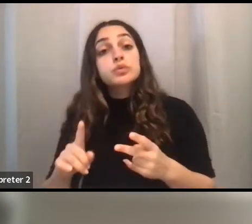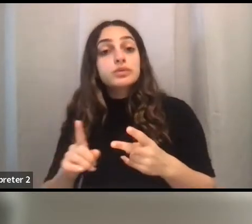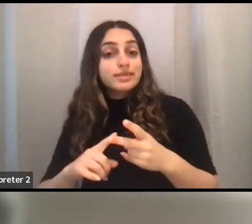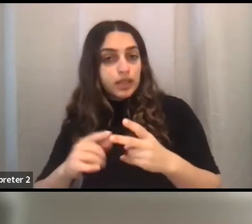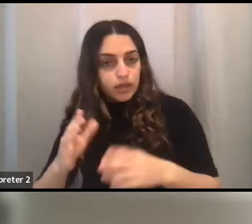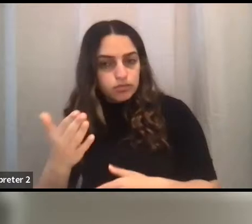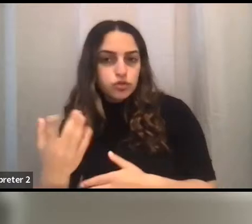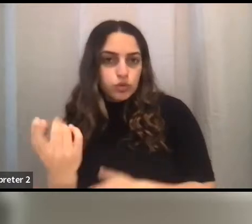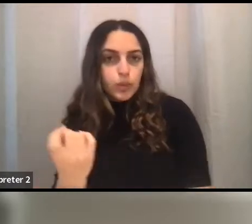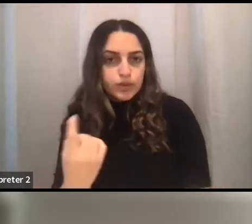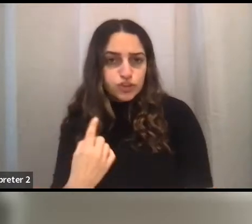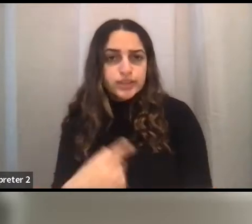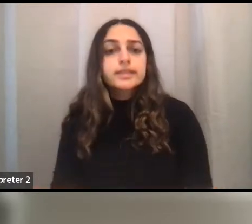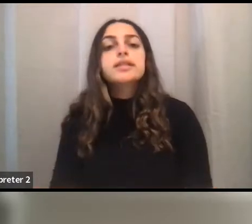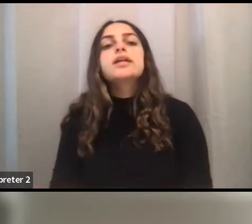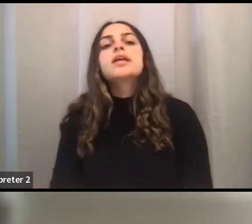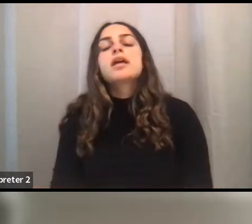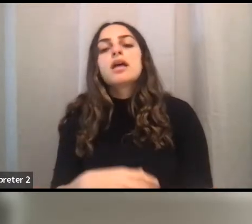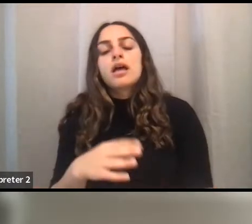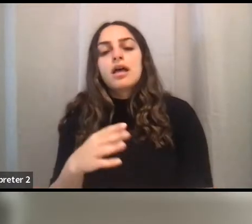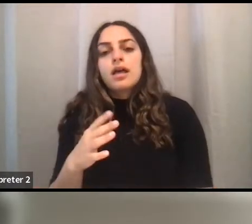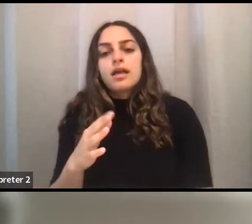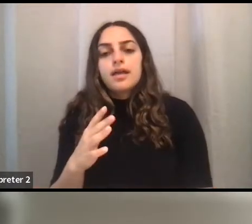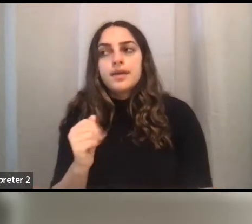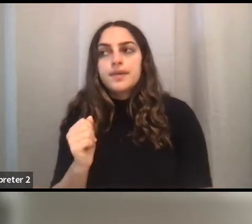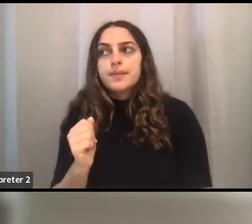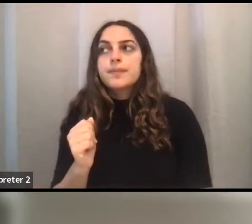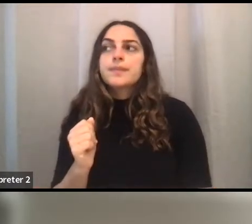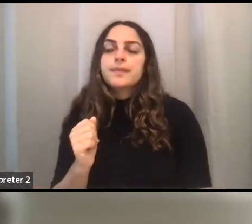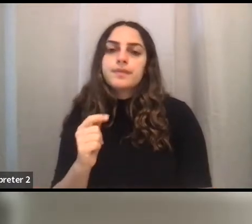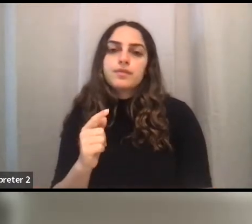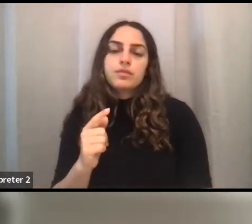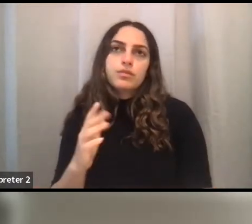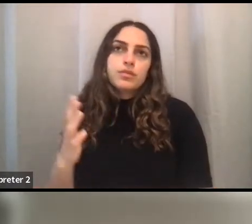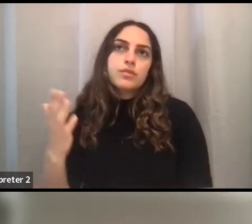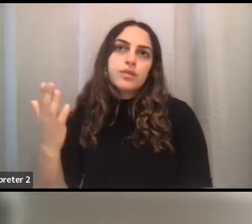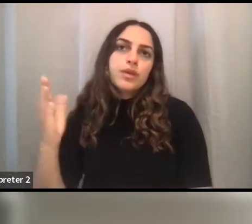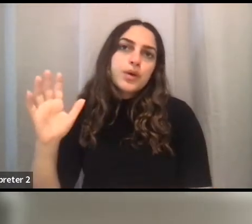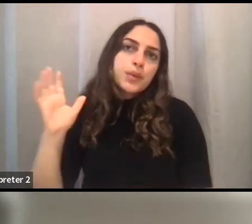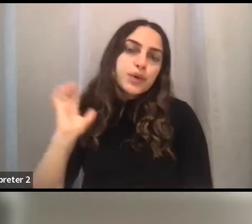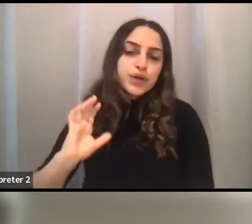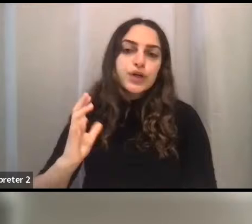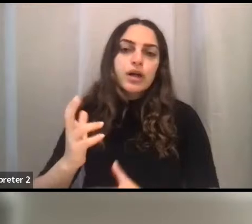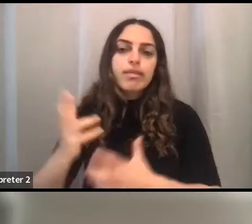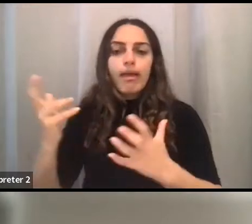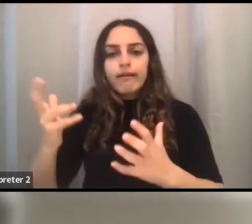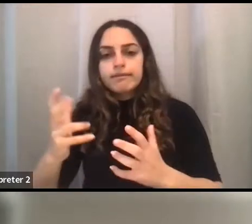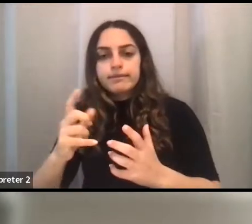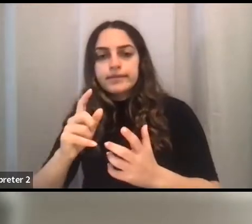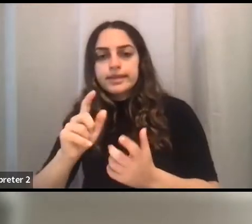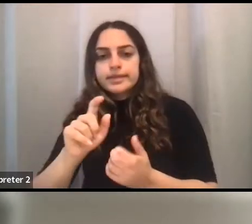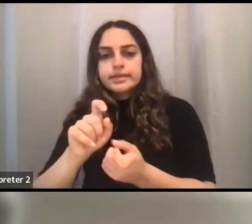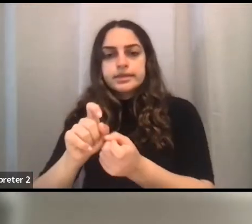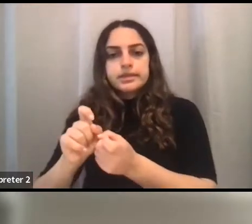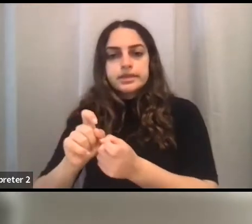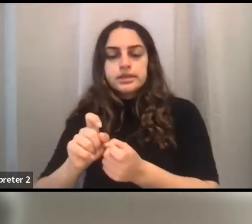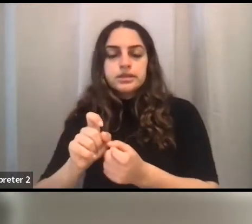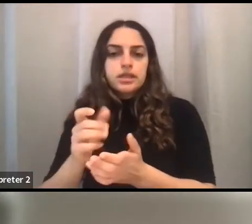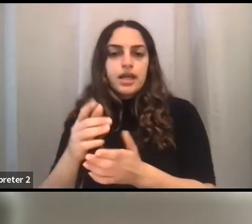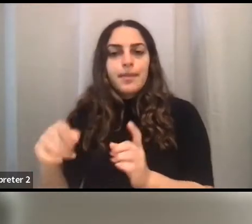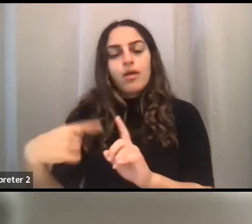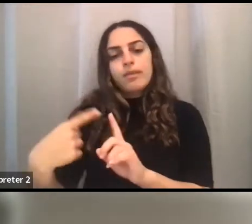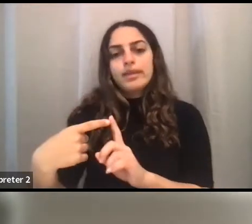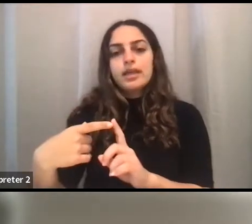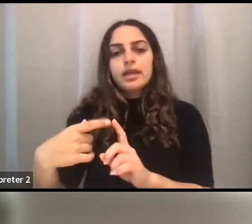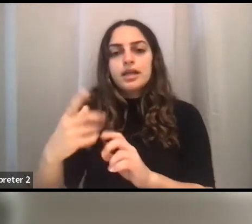question there are or there were a lot of peculiarities about the construction industry um as